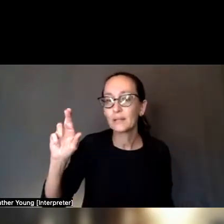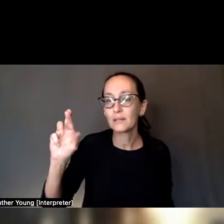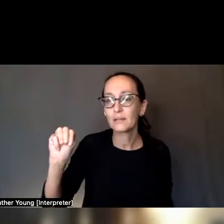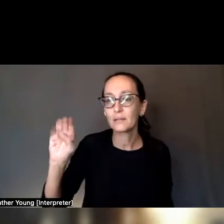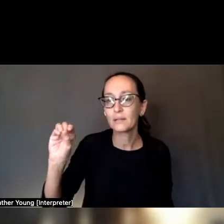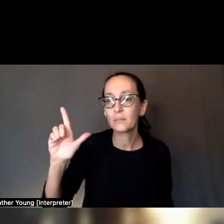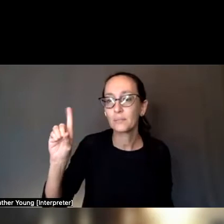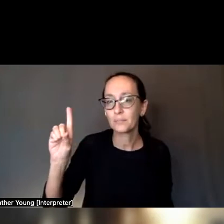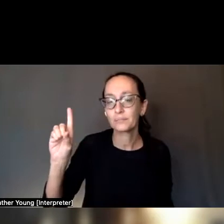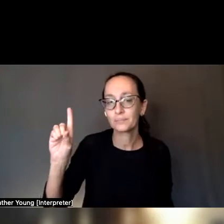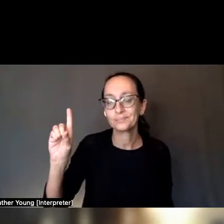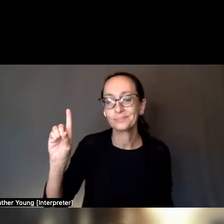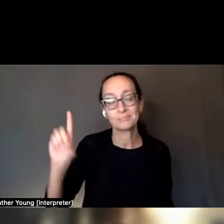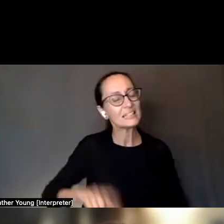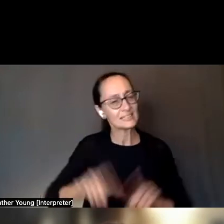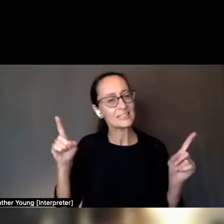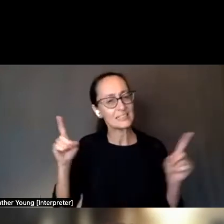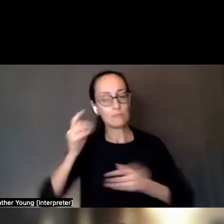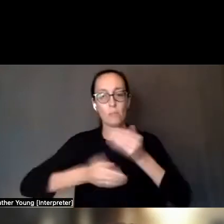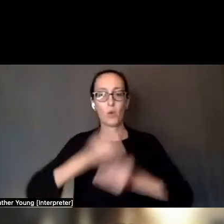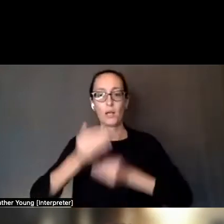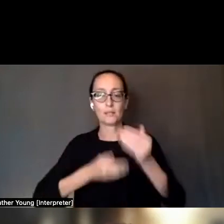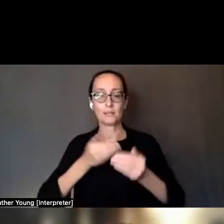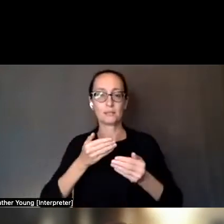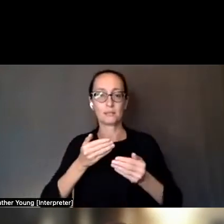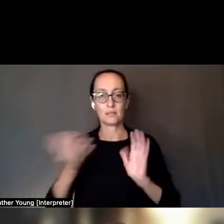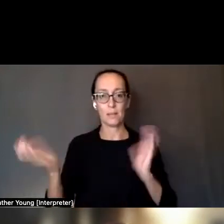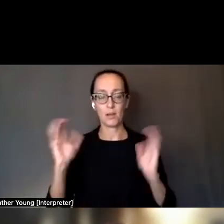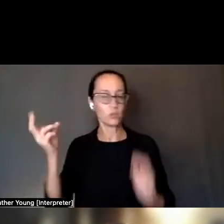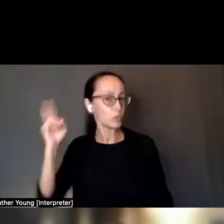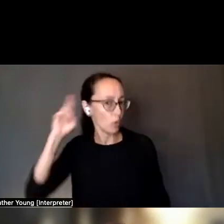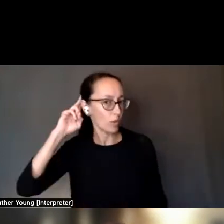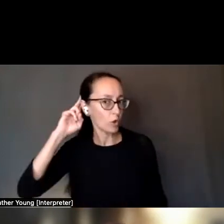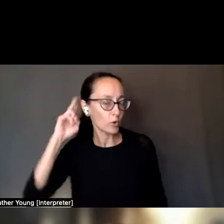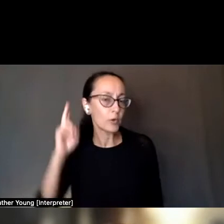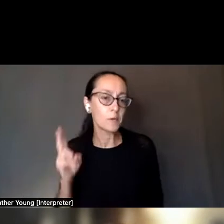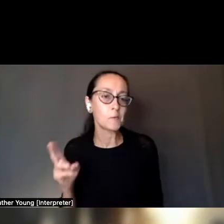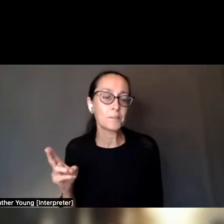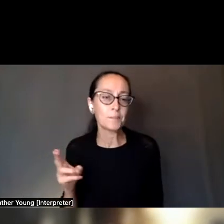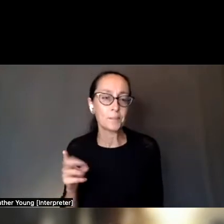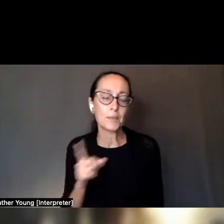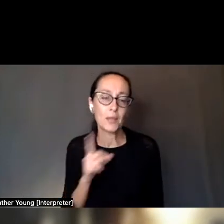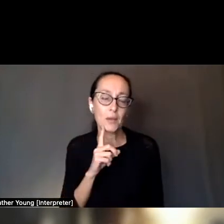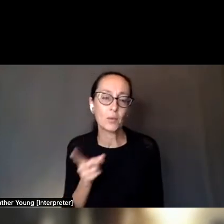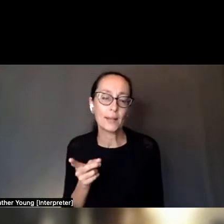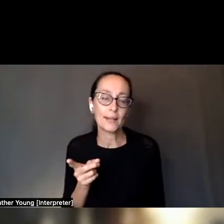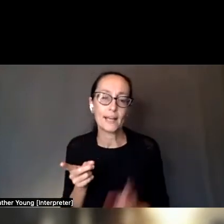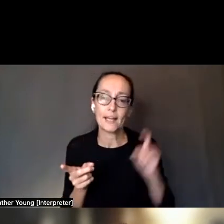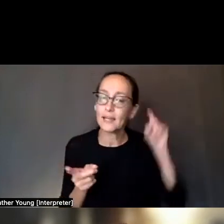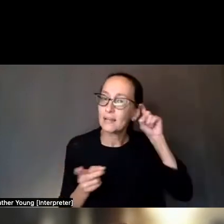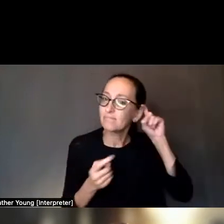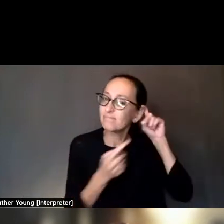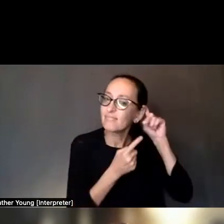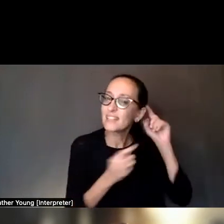different process than what we see for a cochlear implant. It's really just